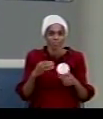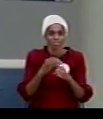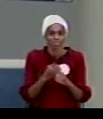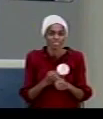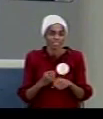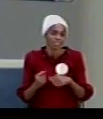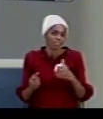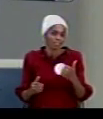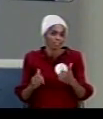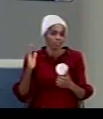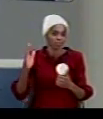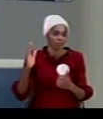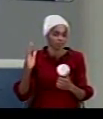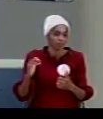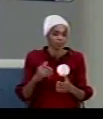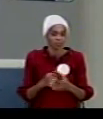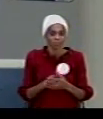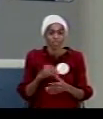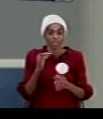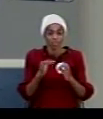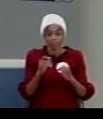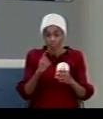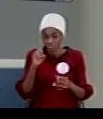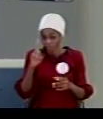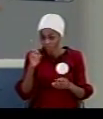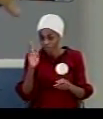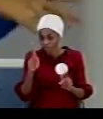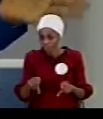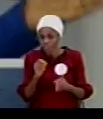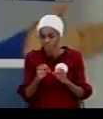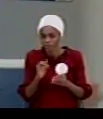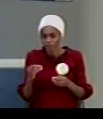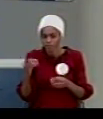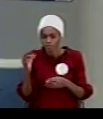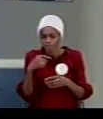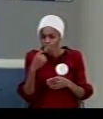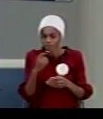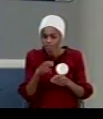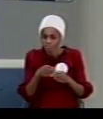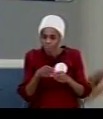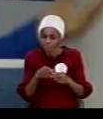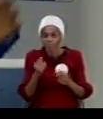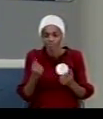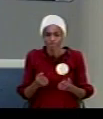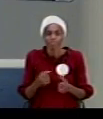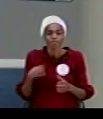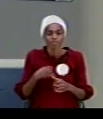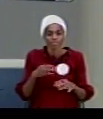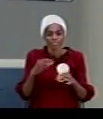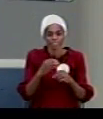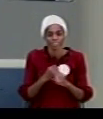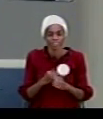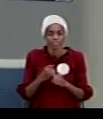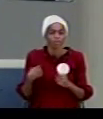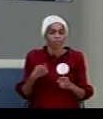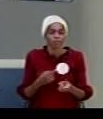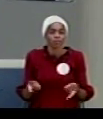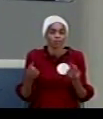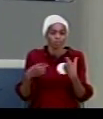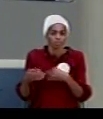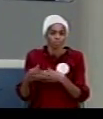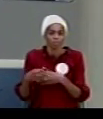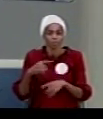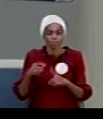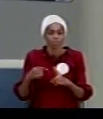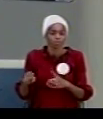woman coming. If you can make it just in 1 minute, the rest of us, please, let's go back. We will come again when we start